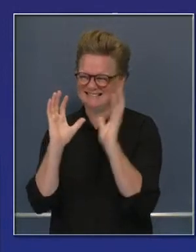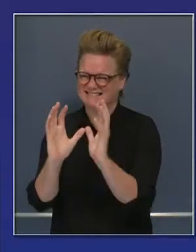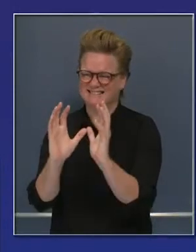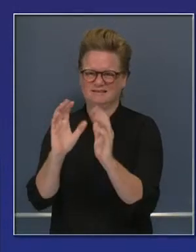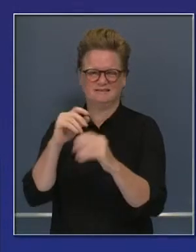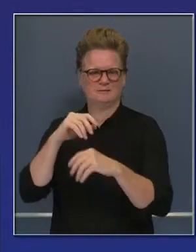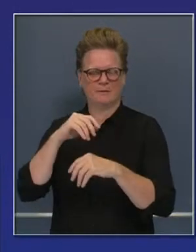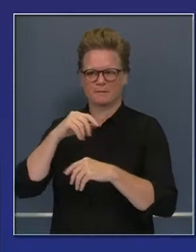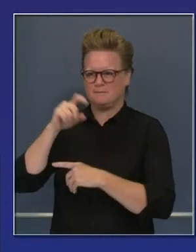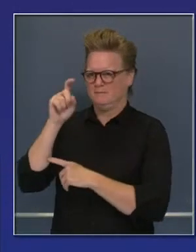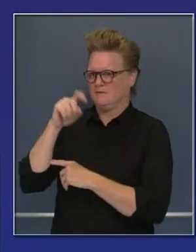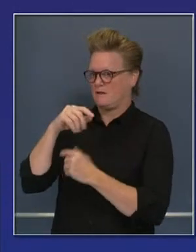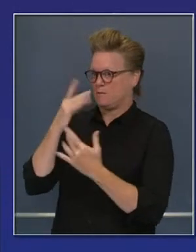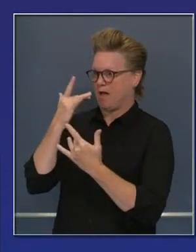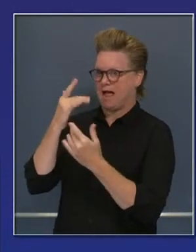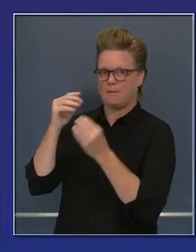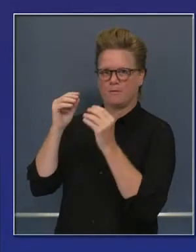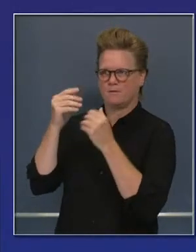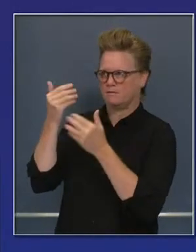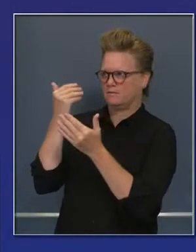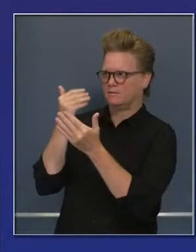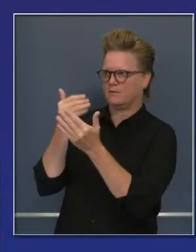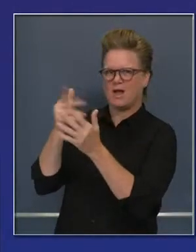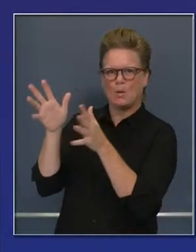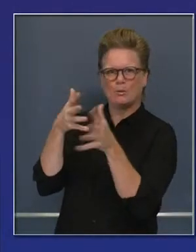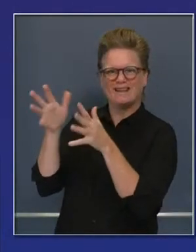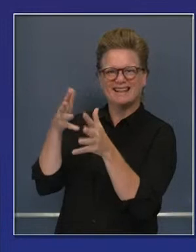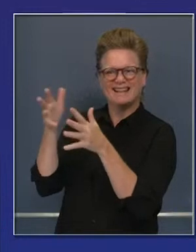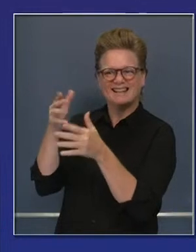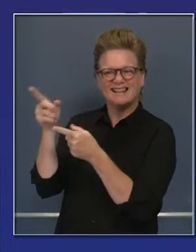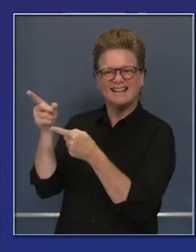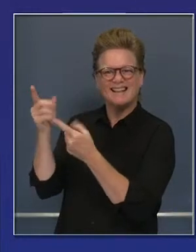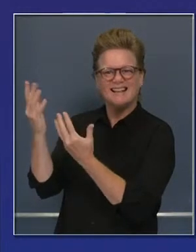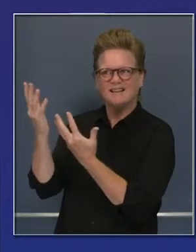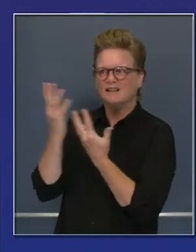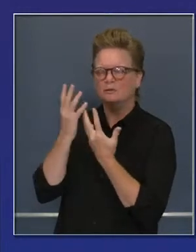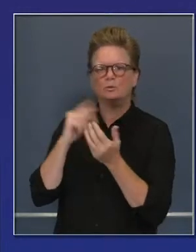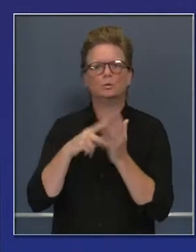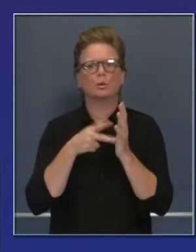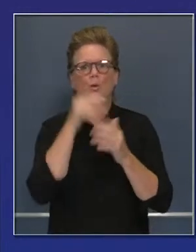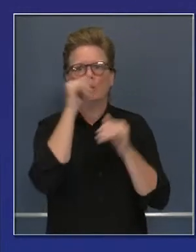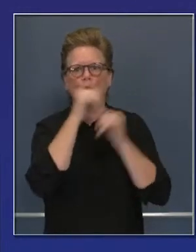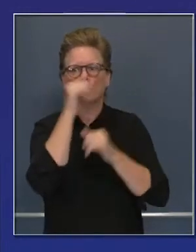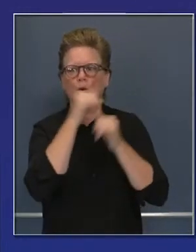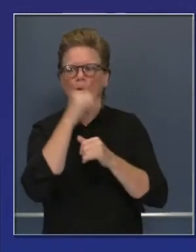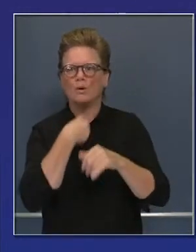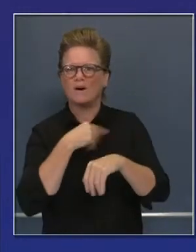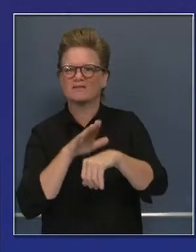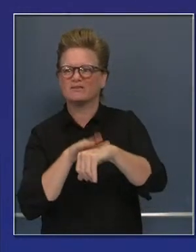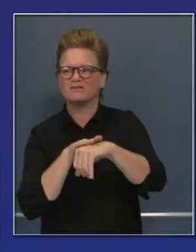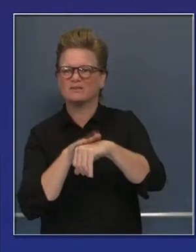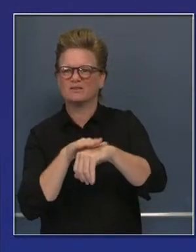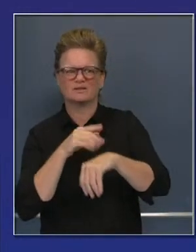winds coming up. And so I say that to highlight a point of caution. Oftentimes when people see containment north of